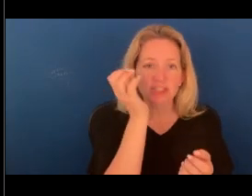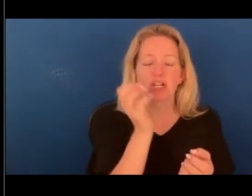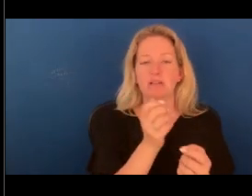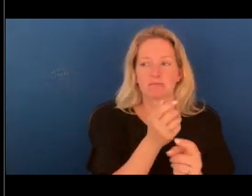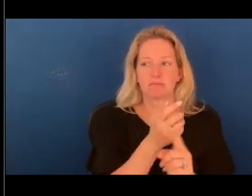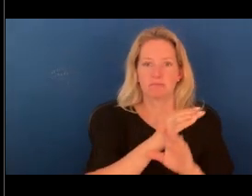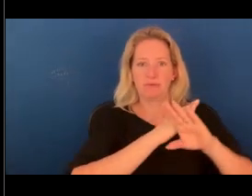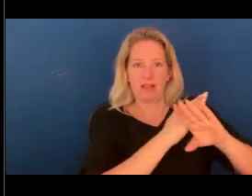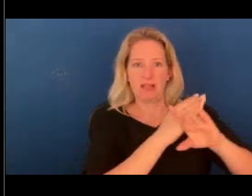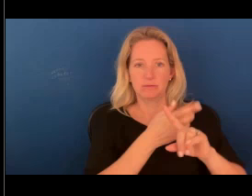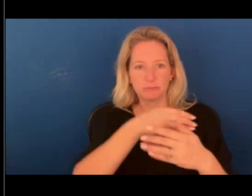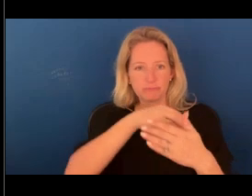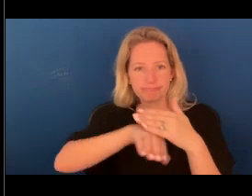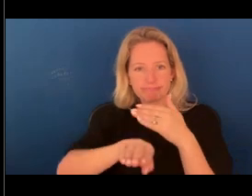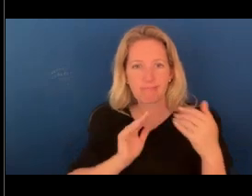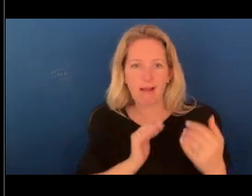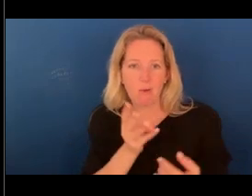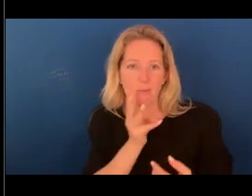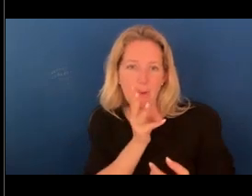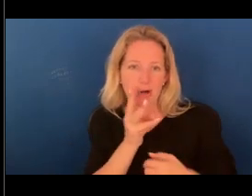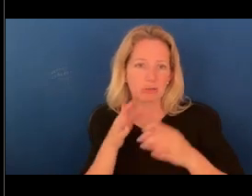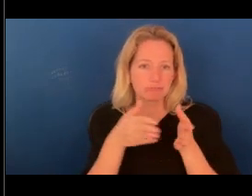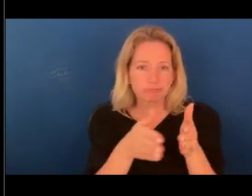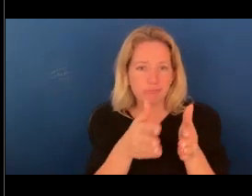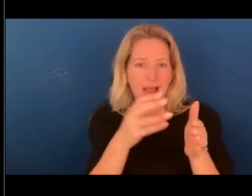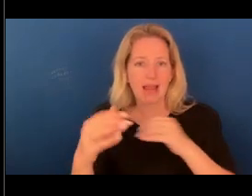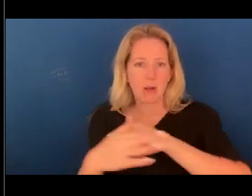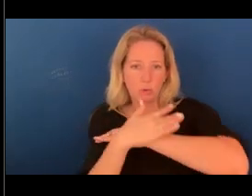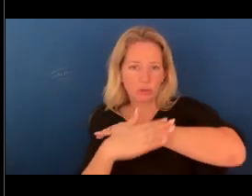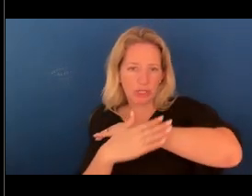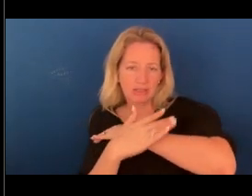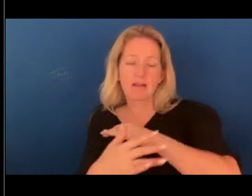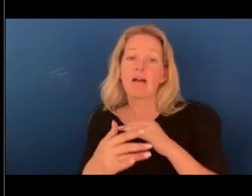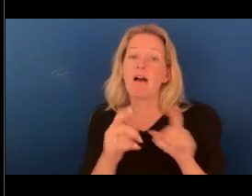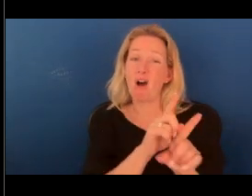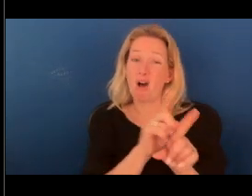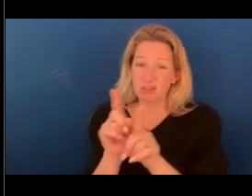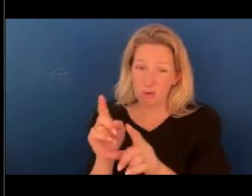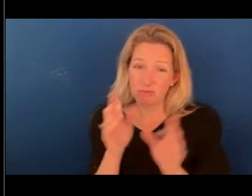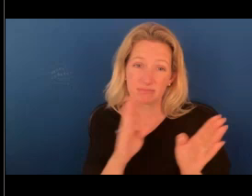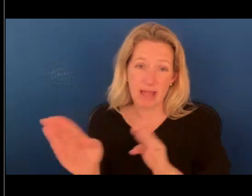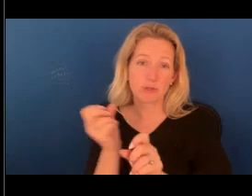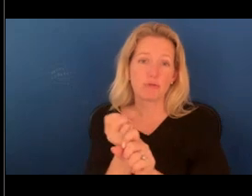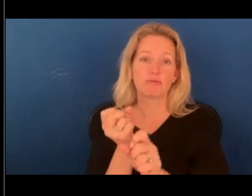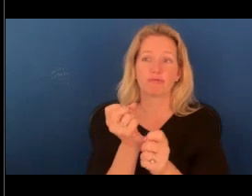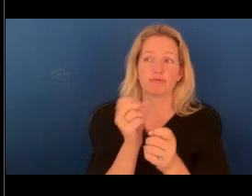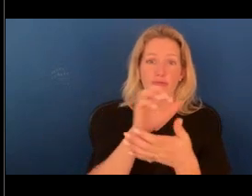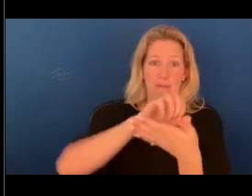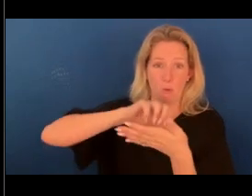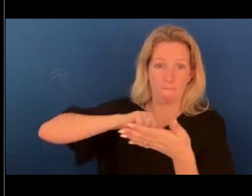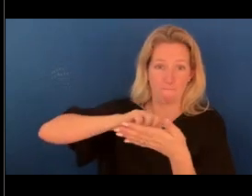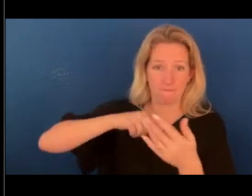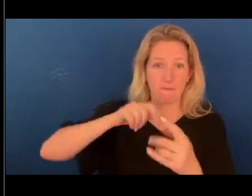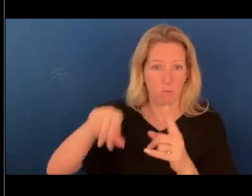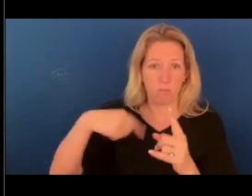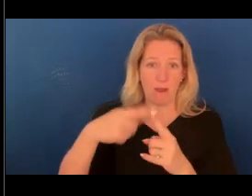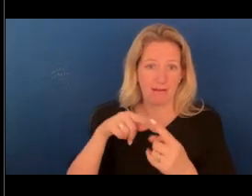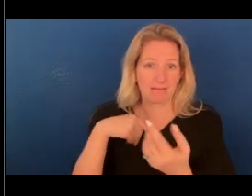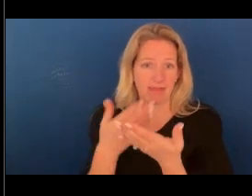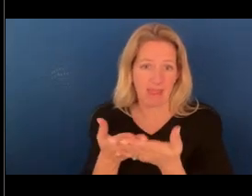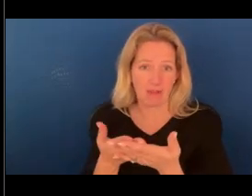there. So this is great news. The strategy has actually just made it past OMB and should actually